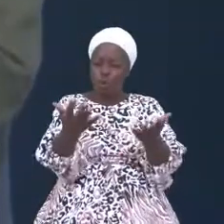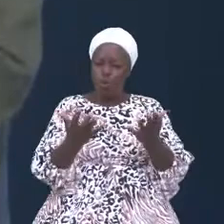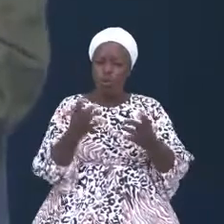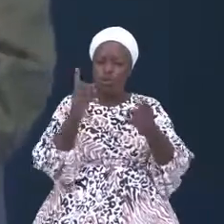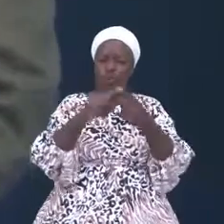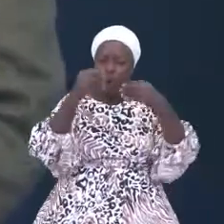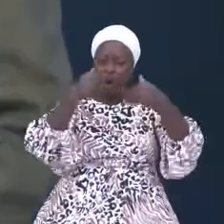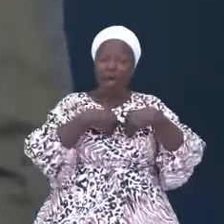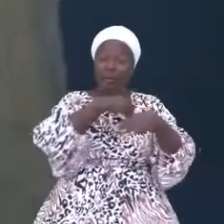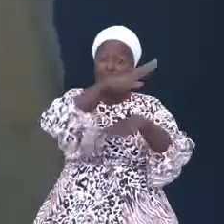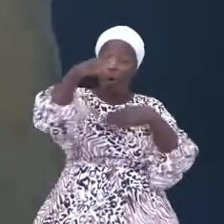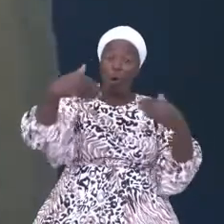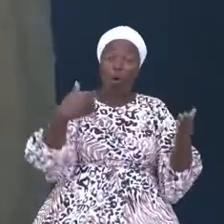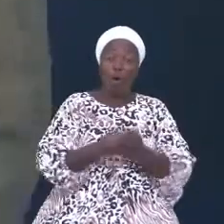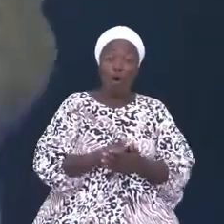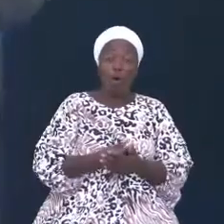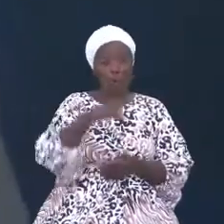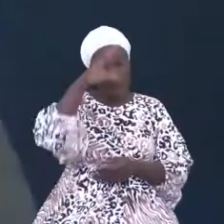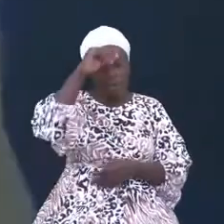all men.